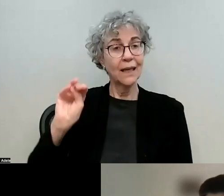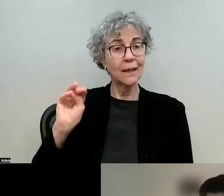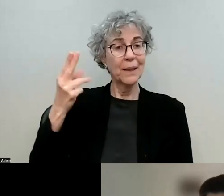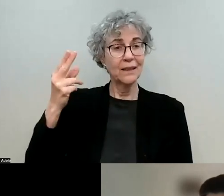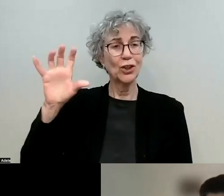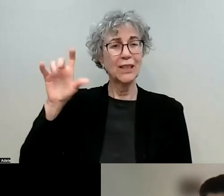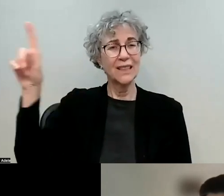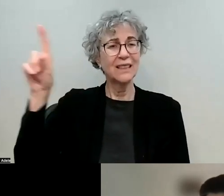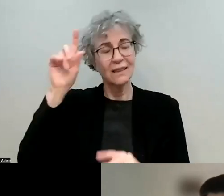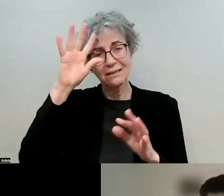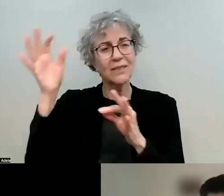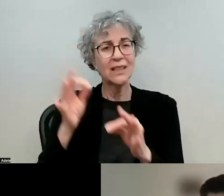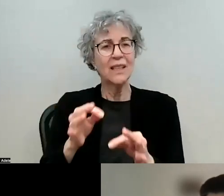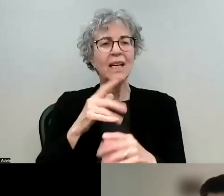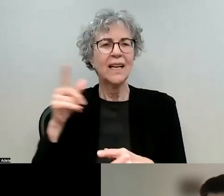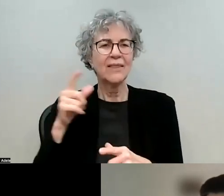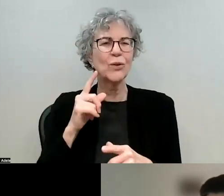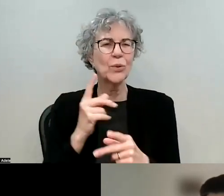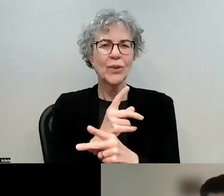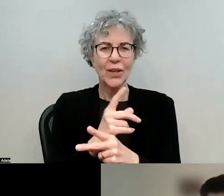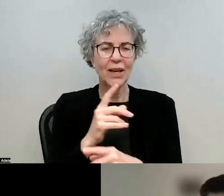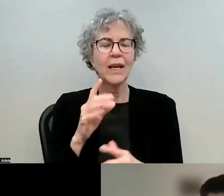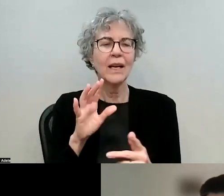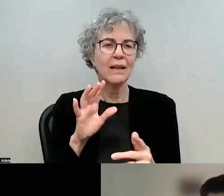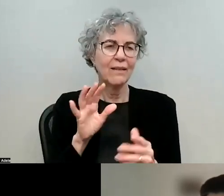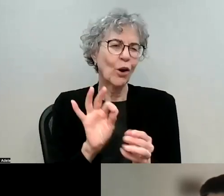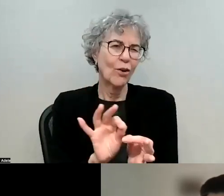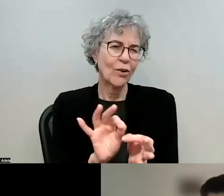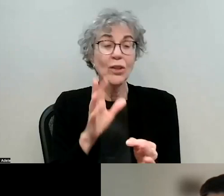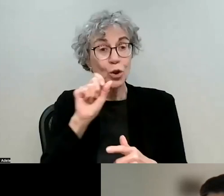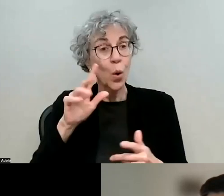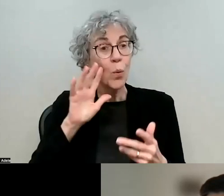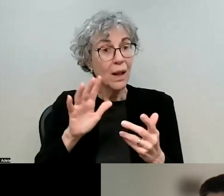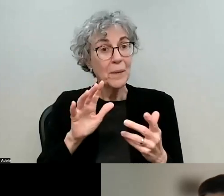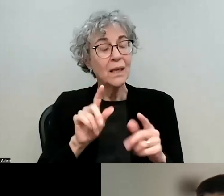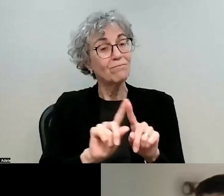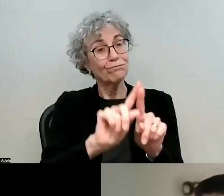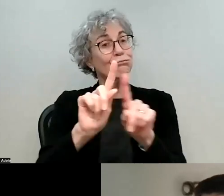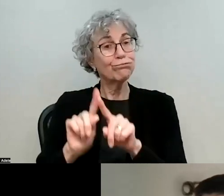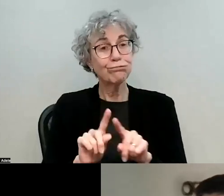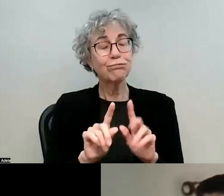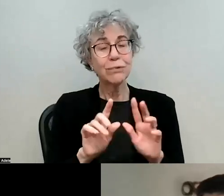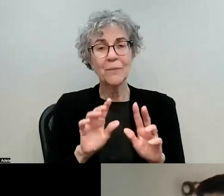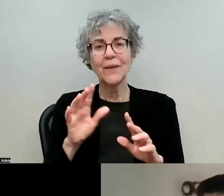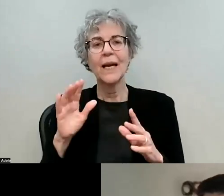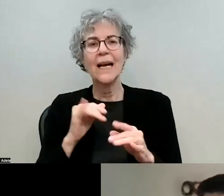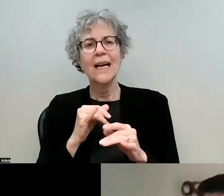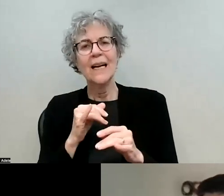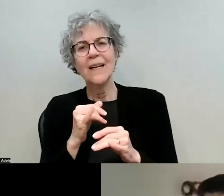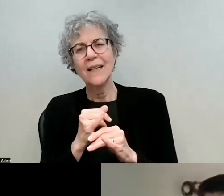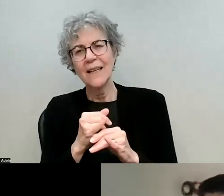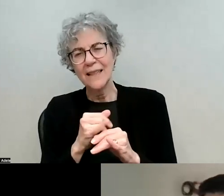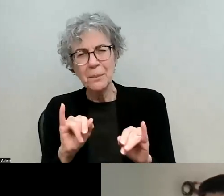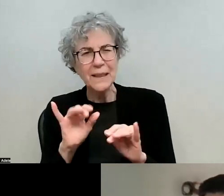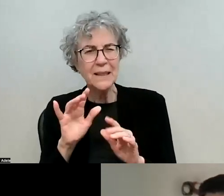of determining your costs. So there will be a mix. The income dependent piece, I don't have an answer